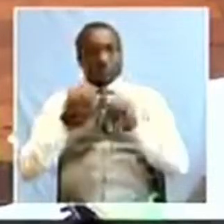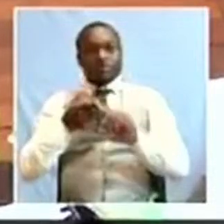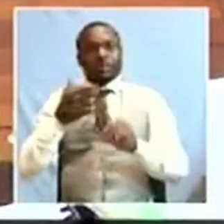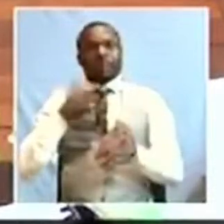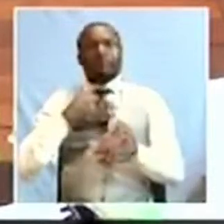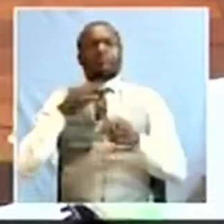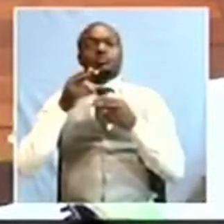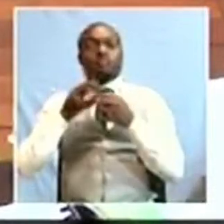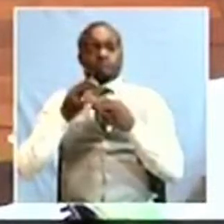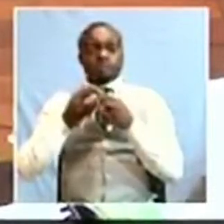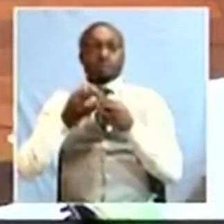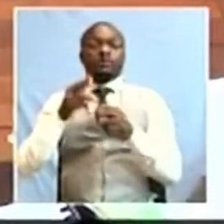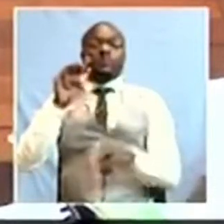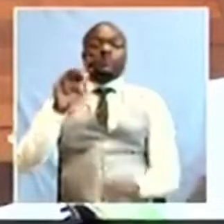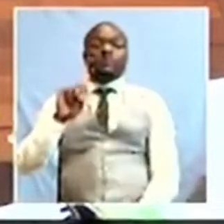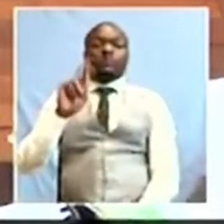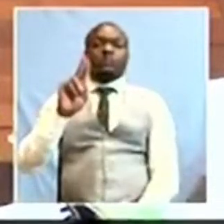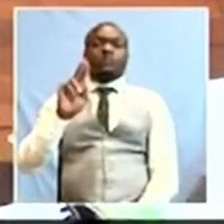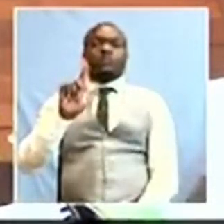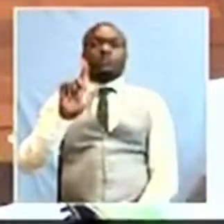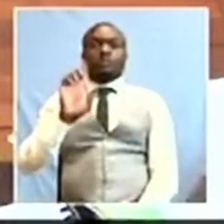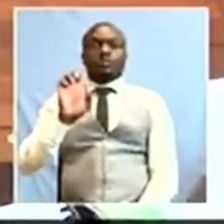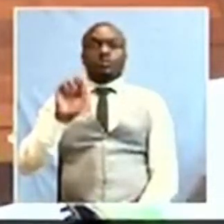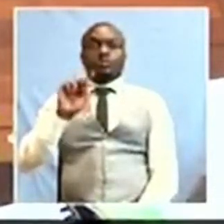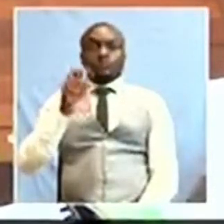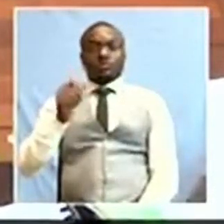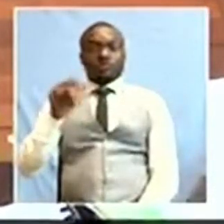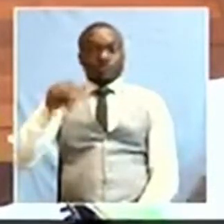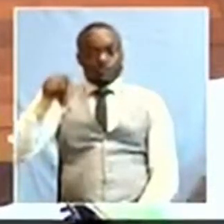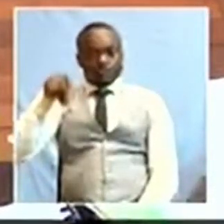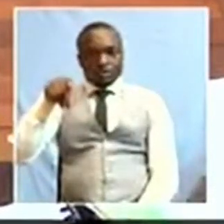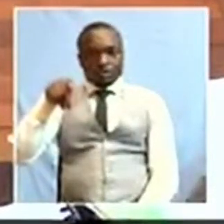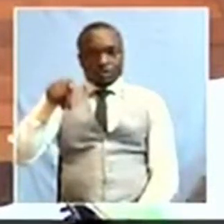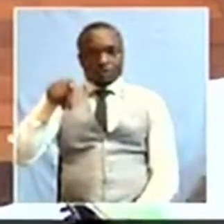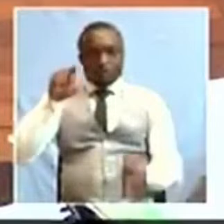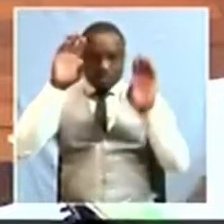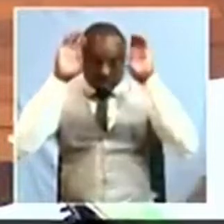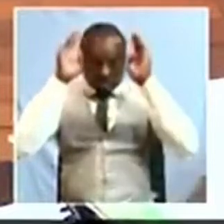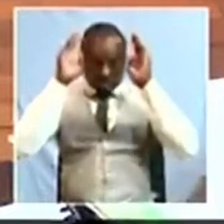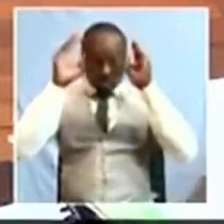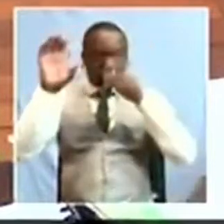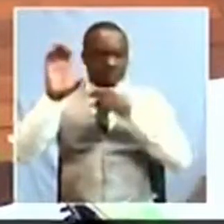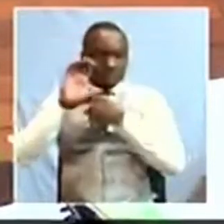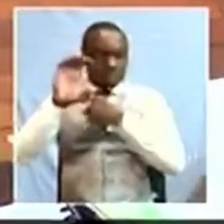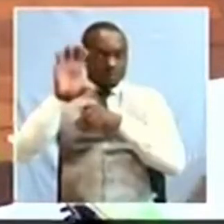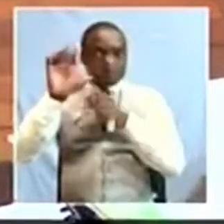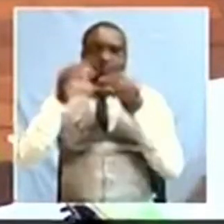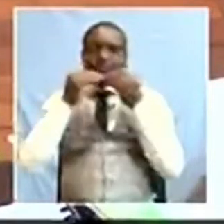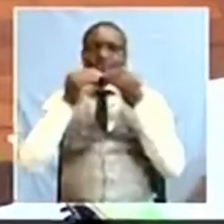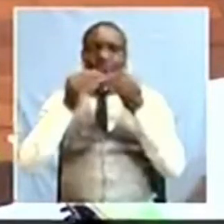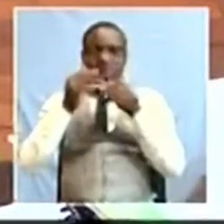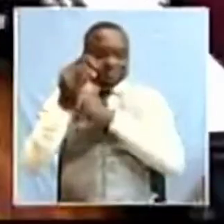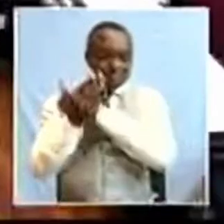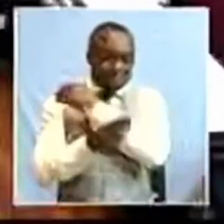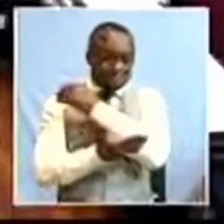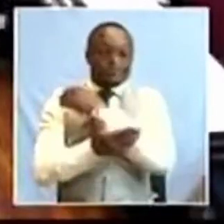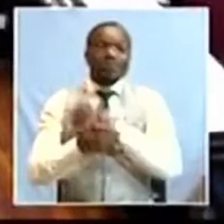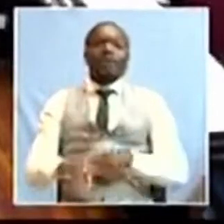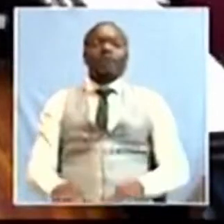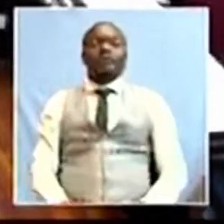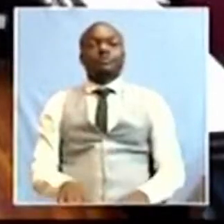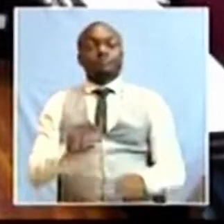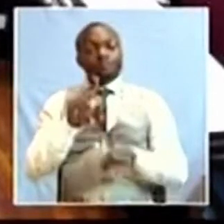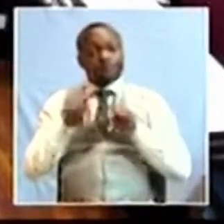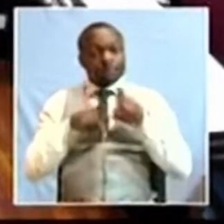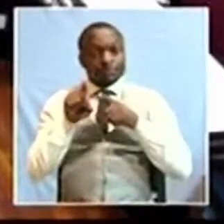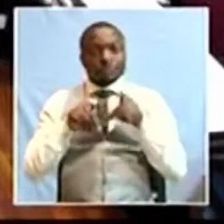is Kampamba Mlenga. I'm Member of Parliament for the good people of Kalulushi on the Copper Belt. You're most welcome. Thank you so much, the people